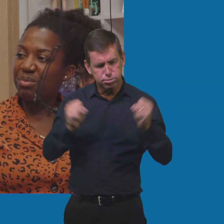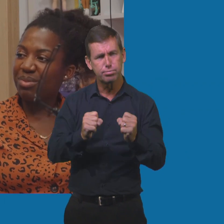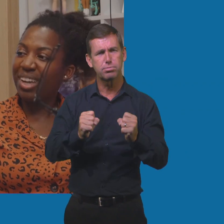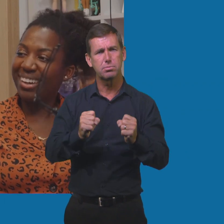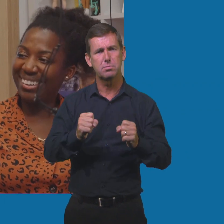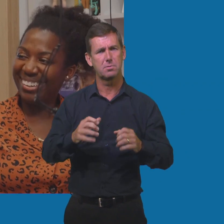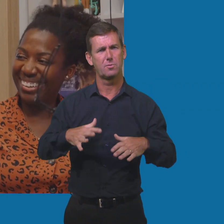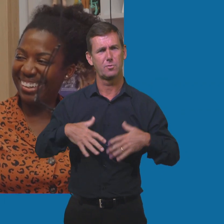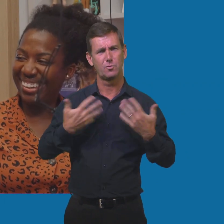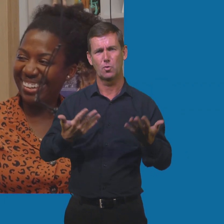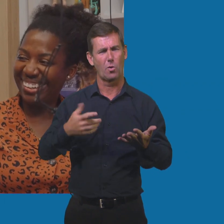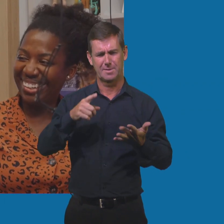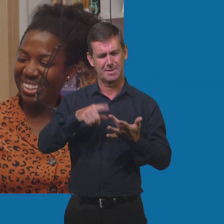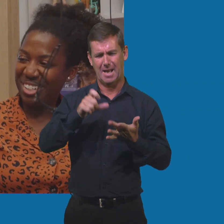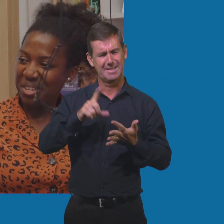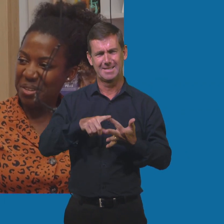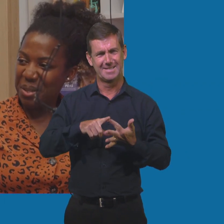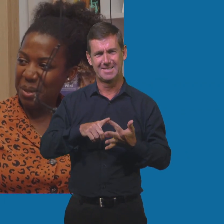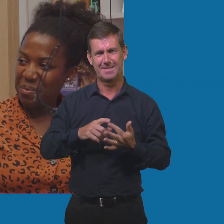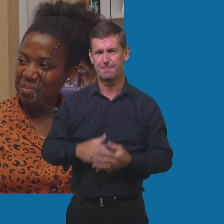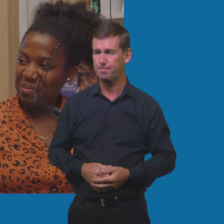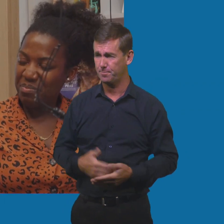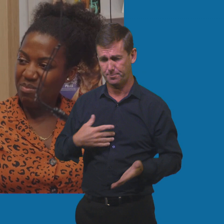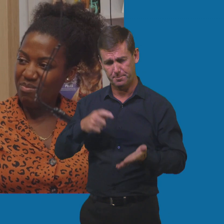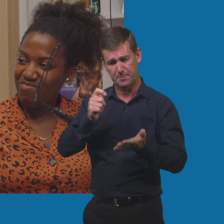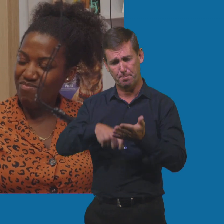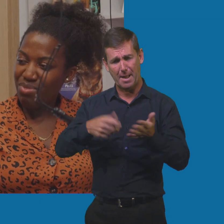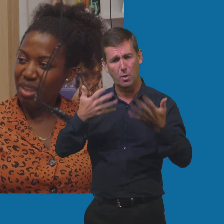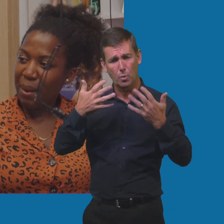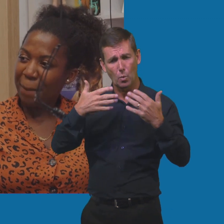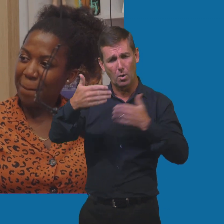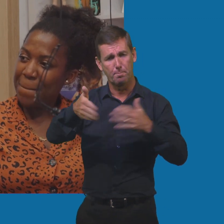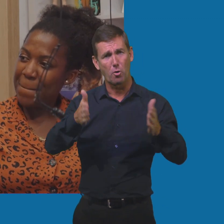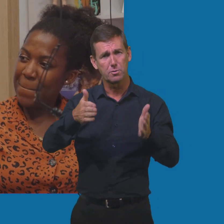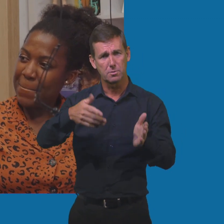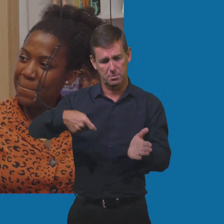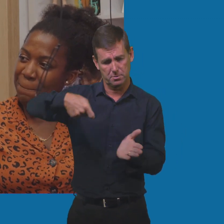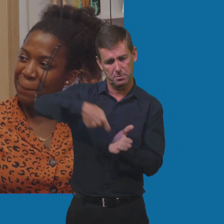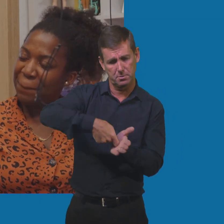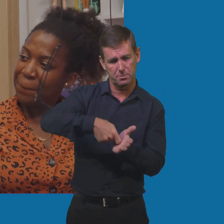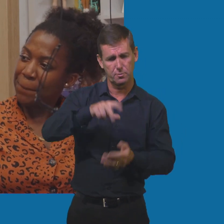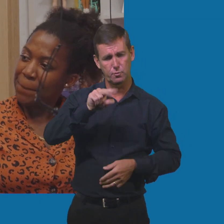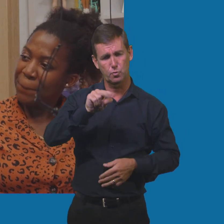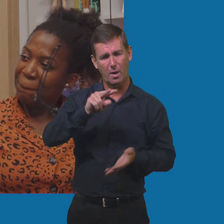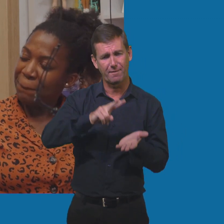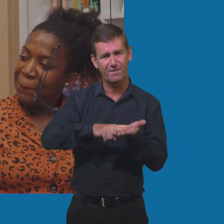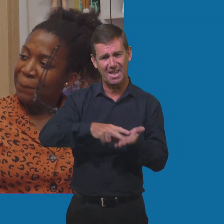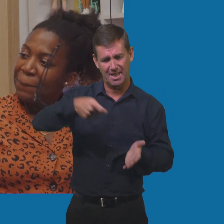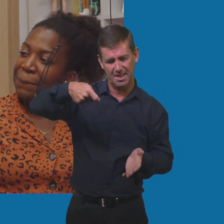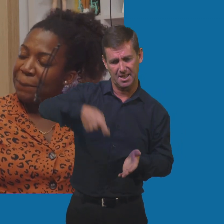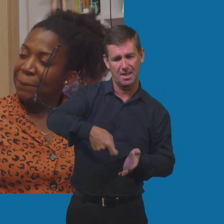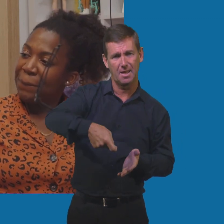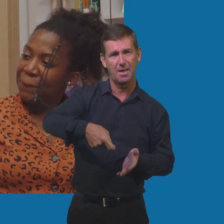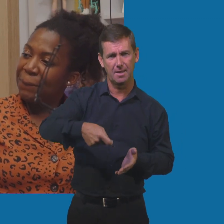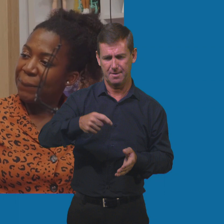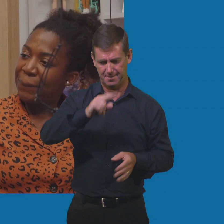through a block of ice, basically. So you can basically buy a cool box that you can plug into the little 12-volt thing in the car. keeps all your stuff cool. And obviously there are more